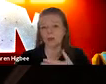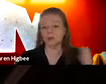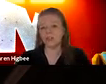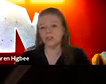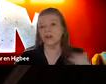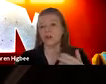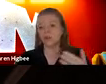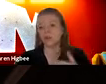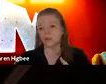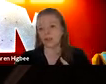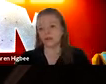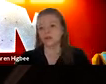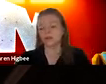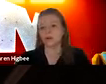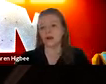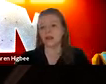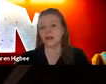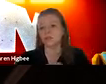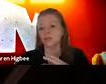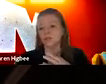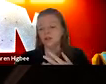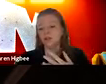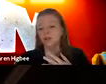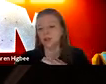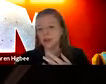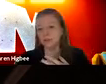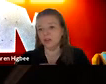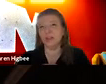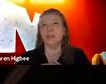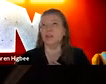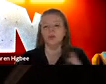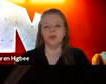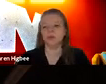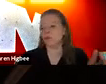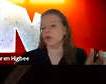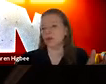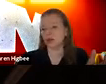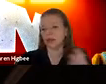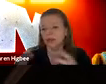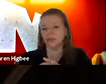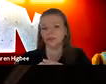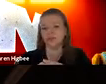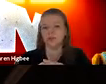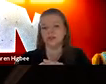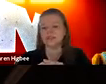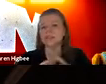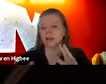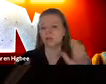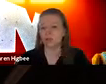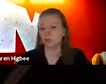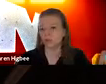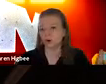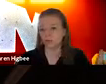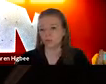stop and restart over and over again. So I came to, I came to set somewhere around two o'clock and they should have been at least